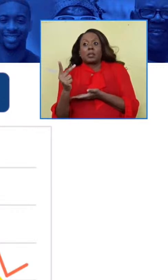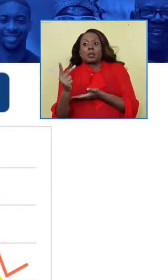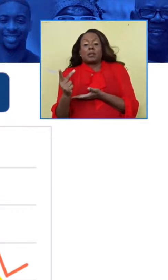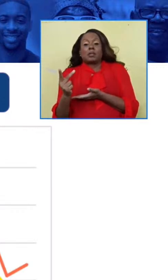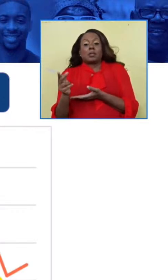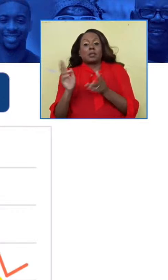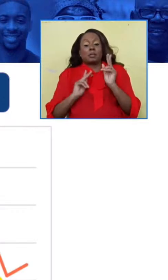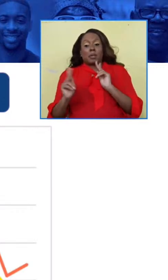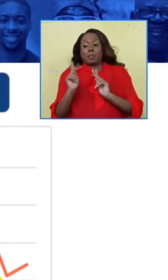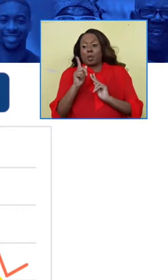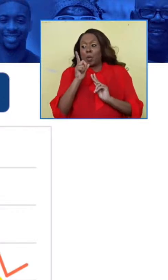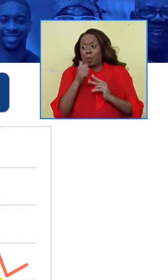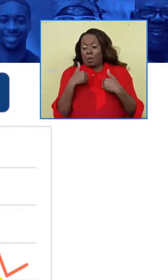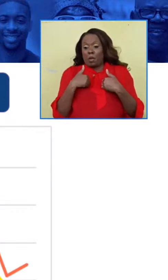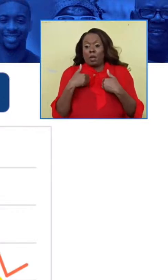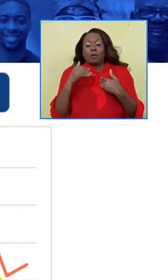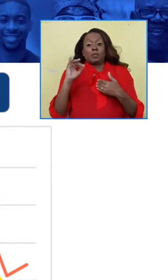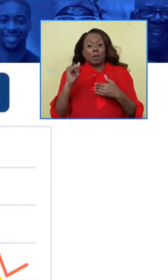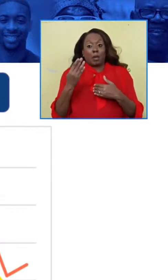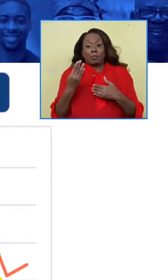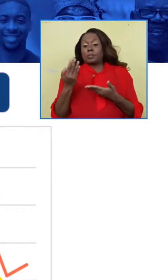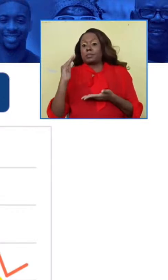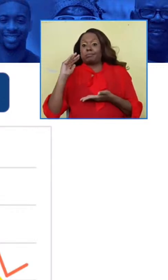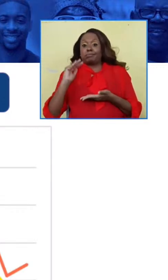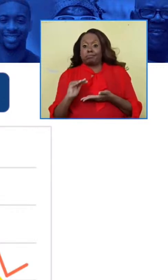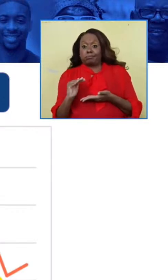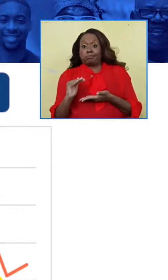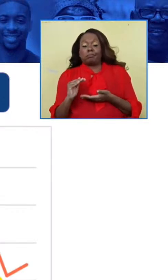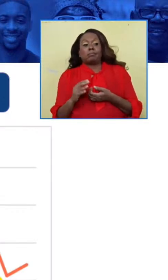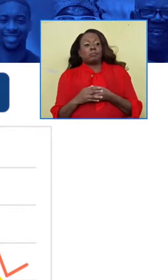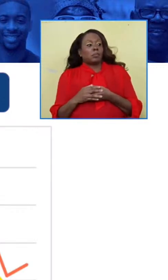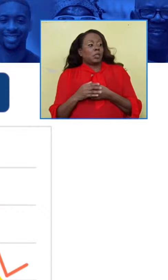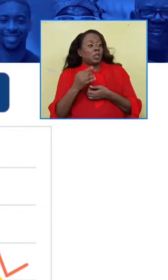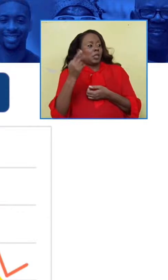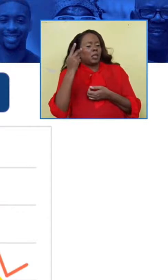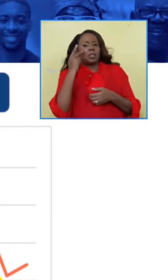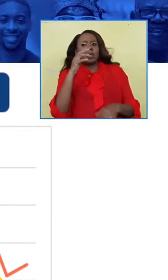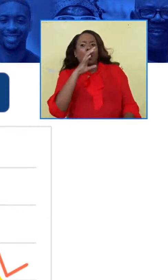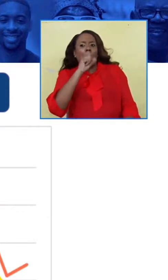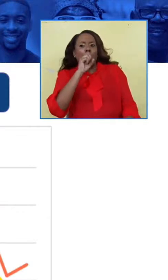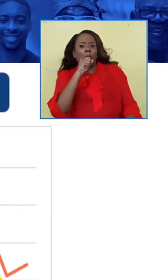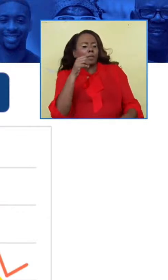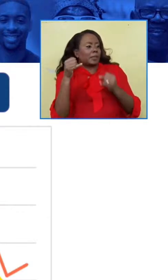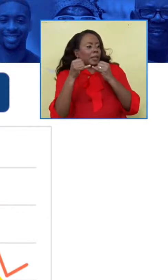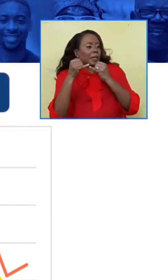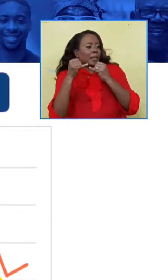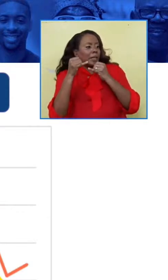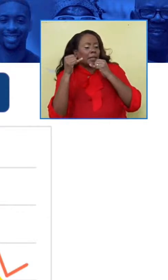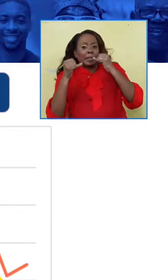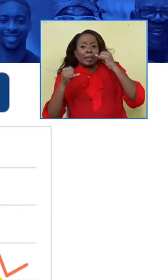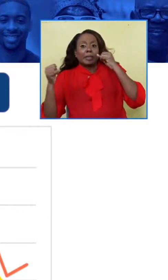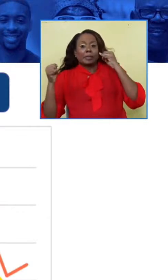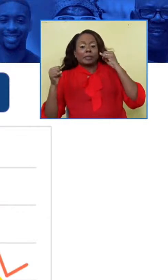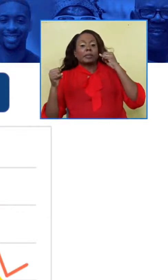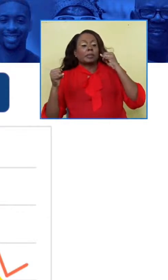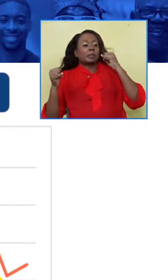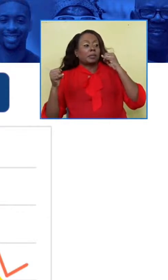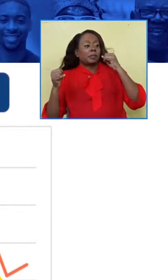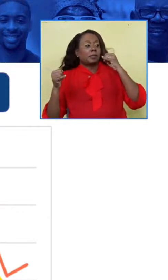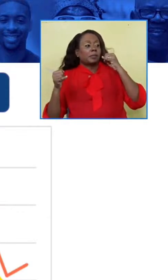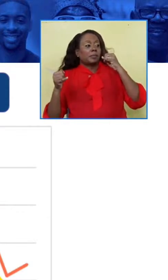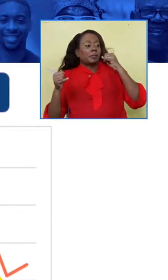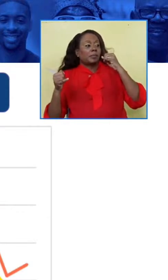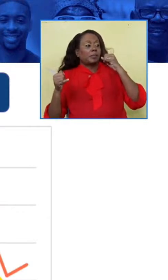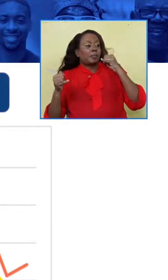employed persons also trending downwards. We see the orange line, which is from the Barbados Statistical Service